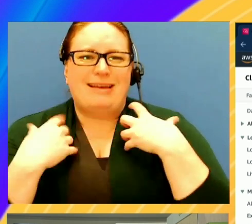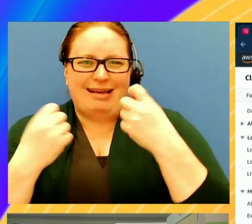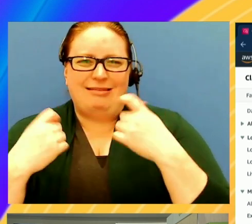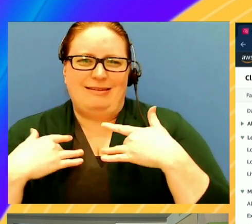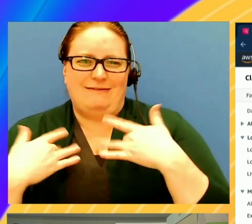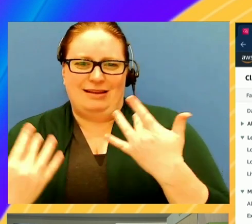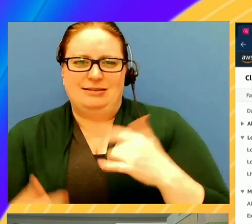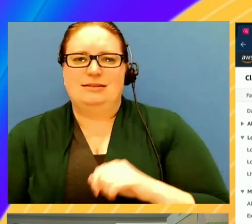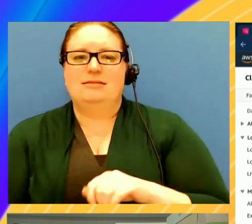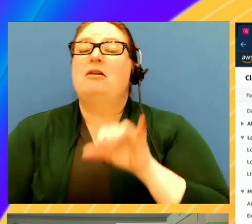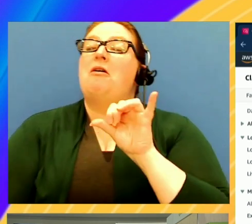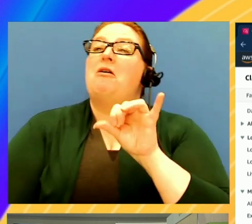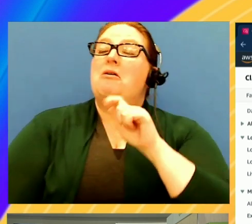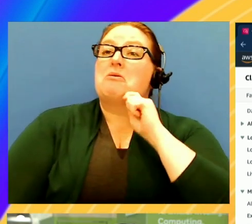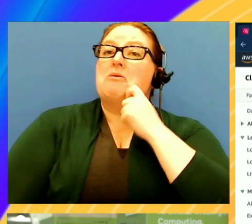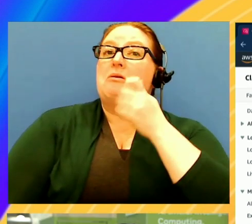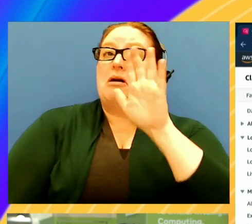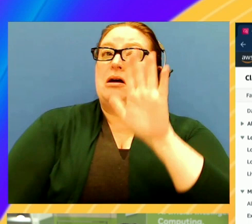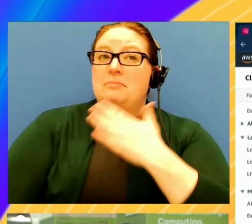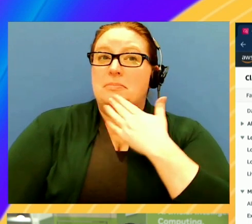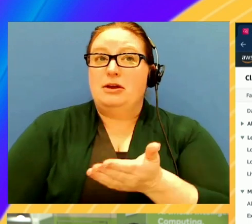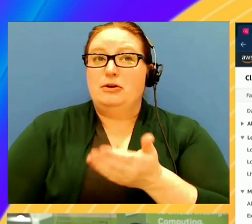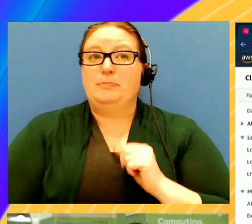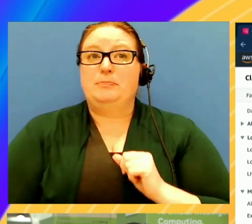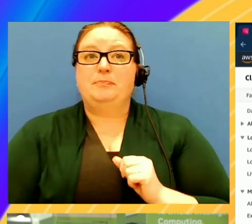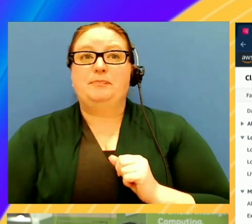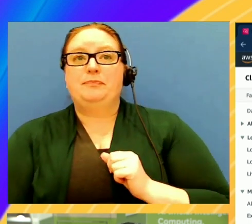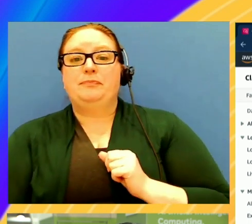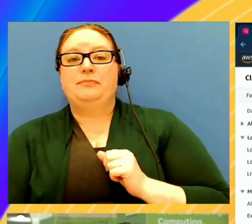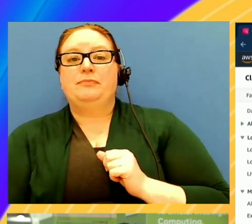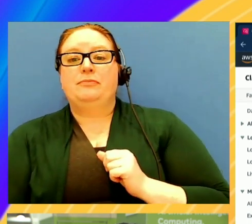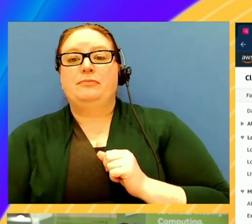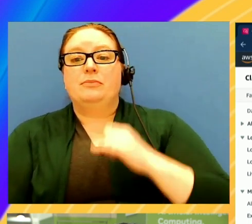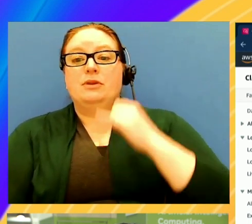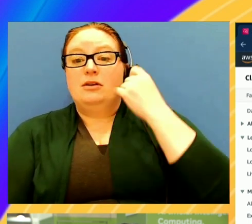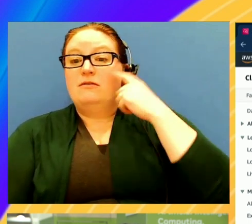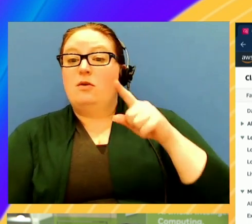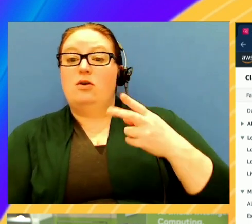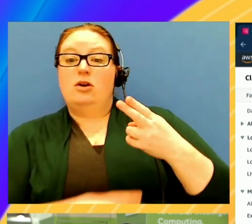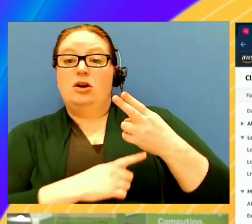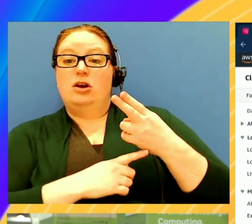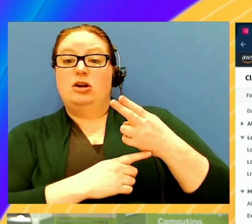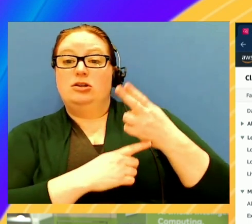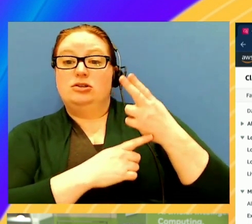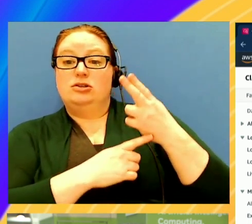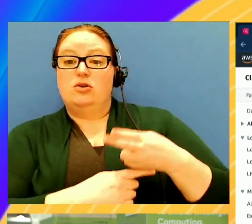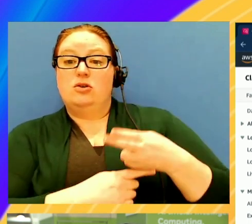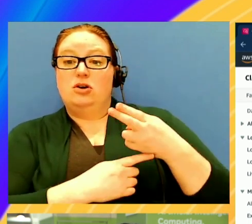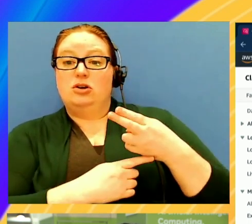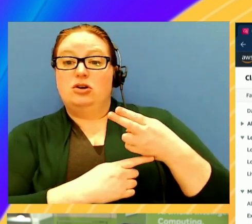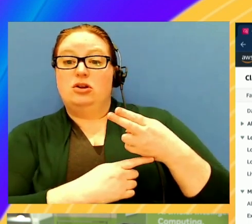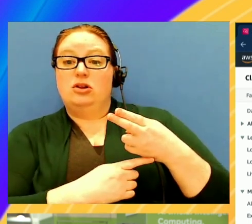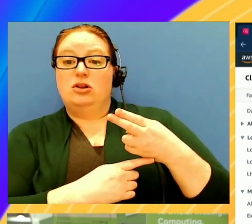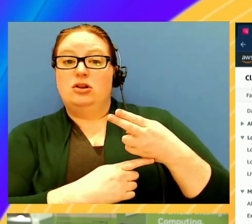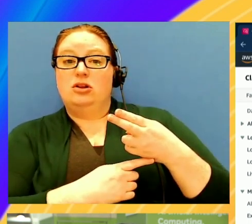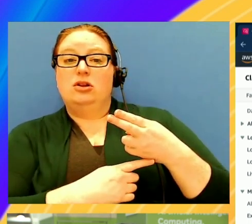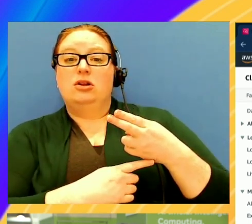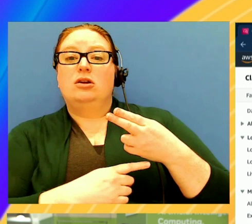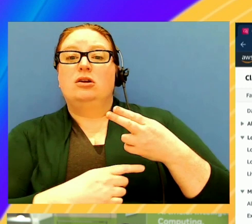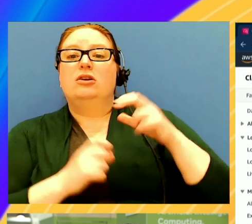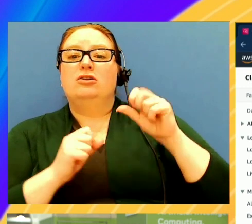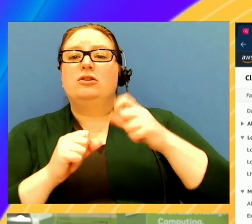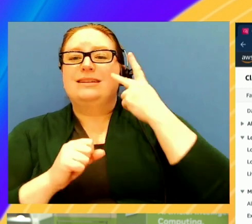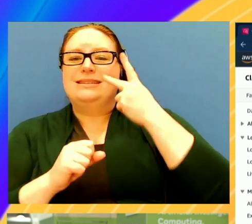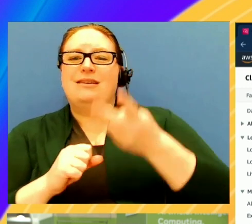Awesome. Thanks. Thank you. And if you hover over to the historical tab, you actually see like 4 different graphs in